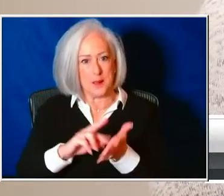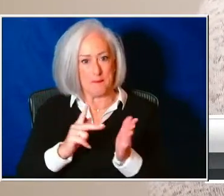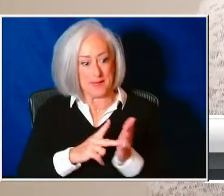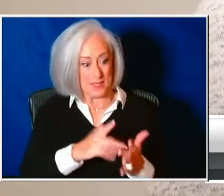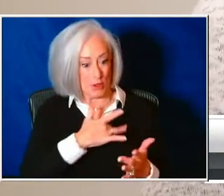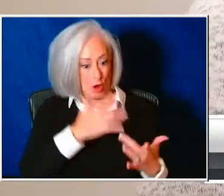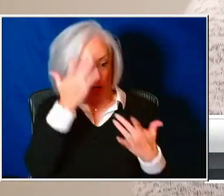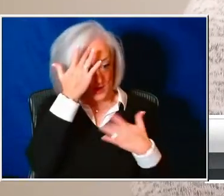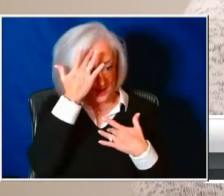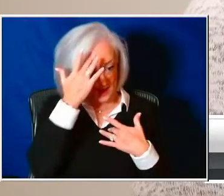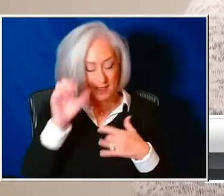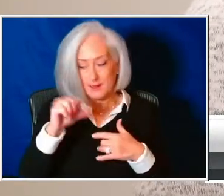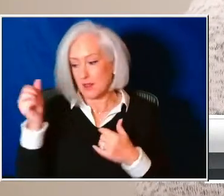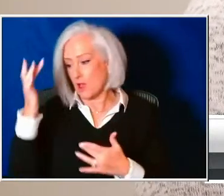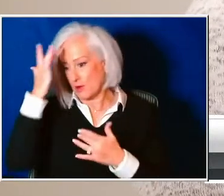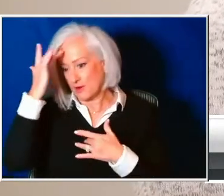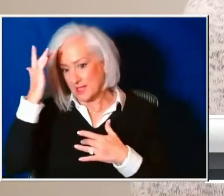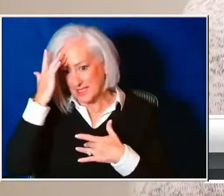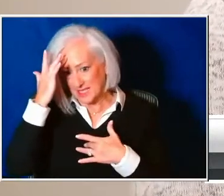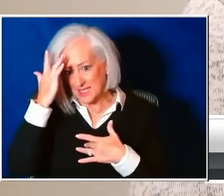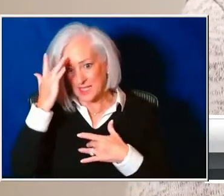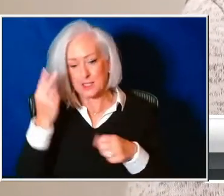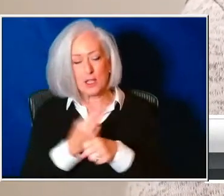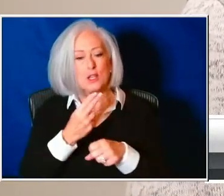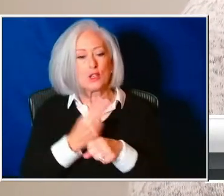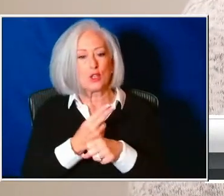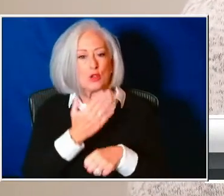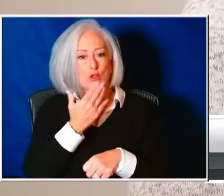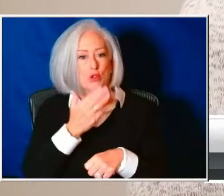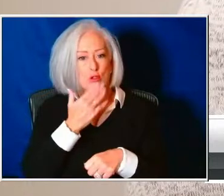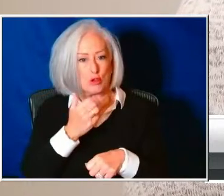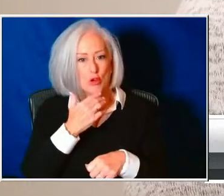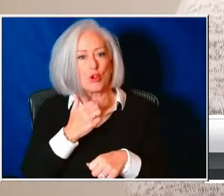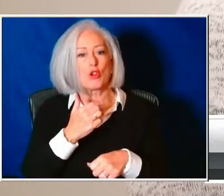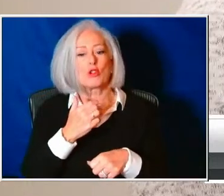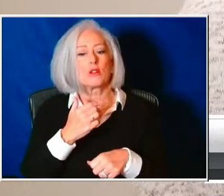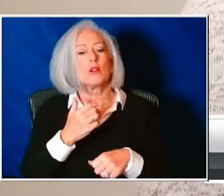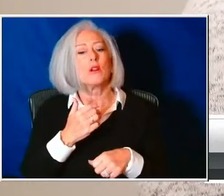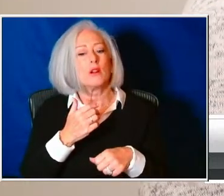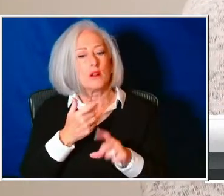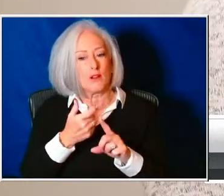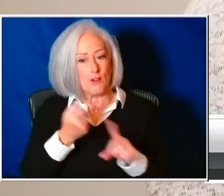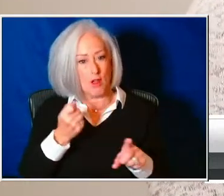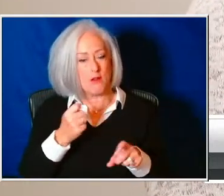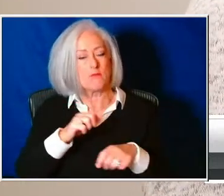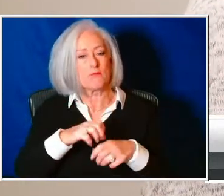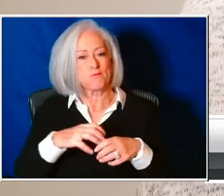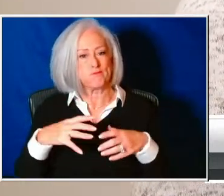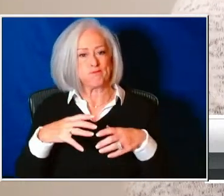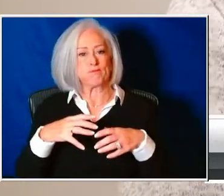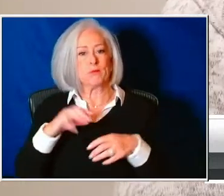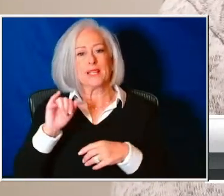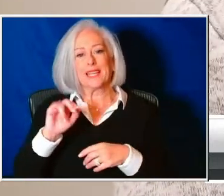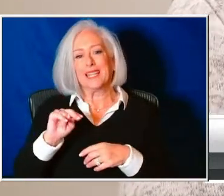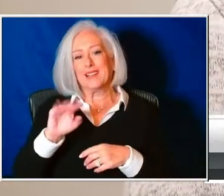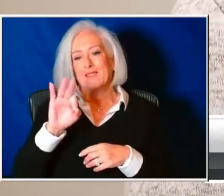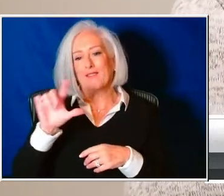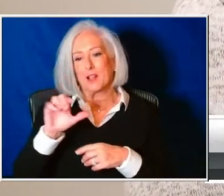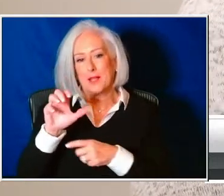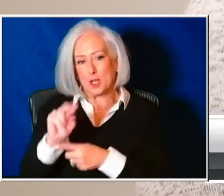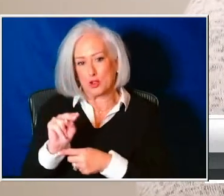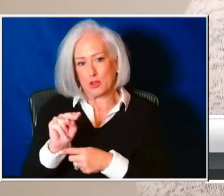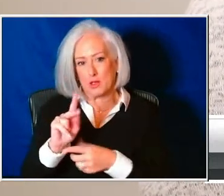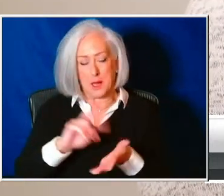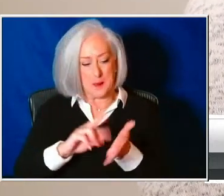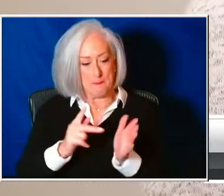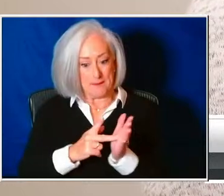we put sugar into our body, we cause inflammation, and so we make that process of developing